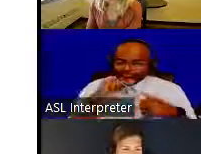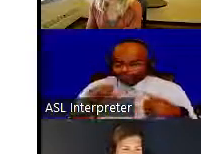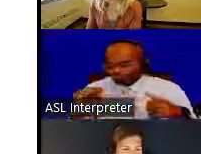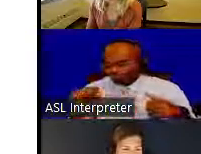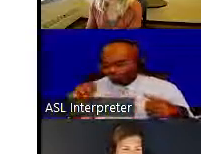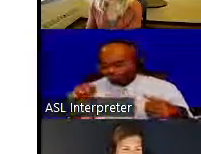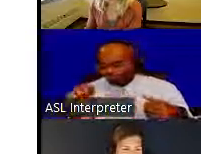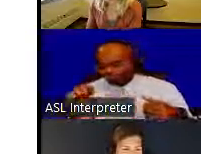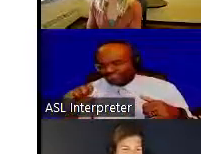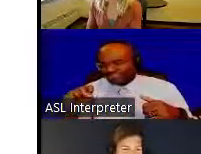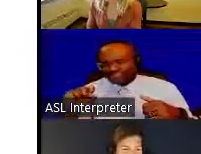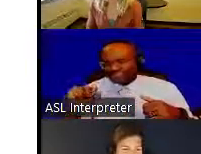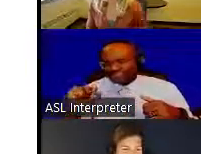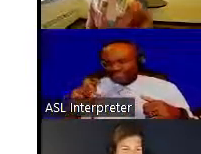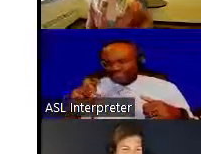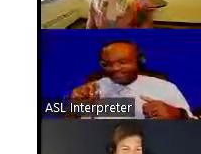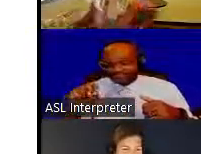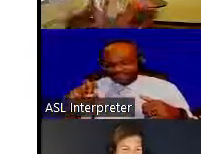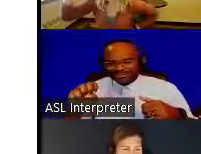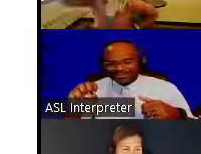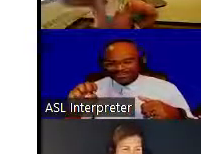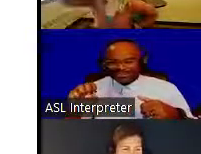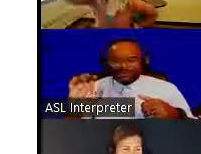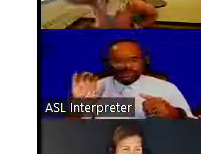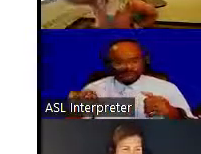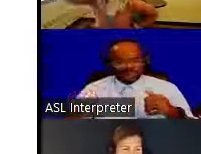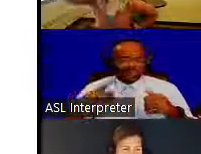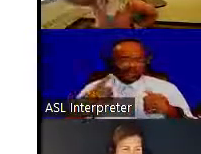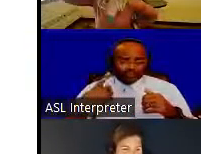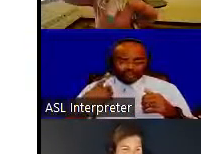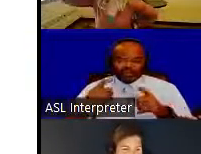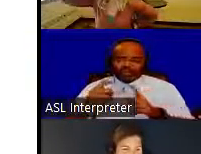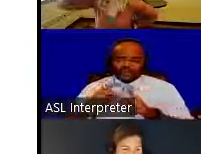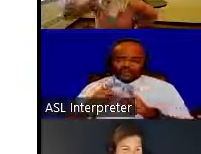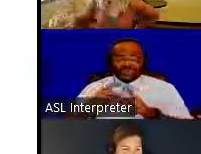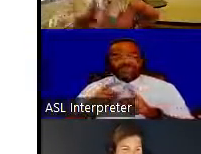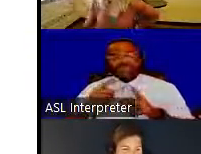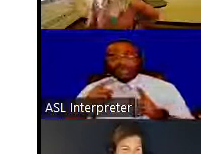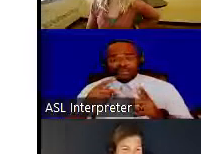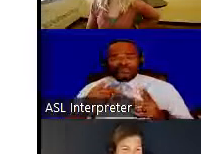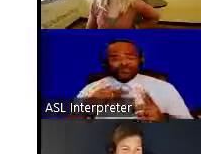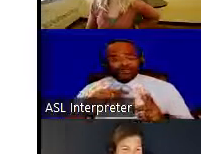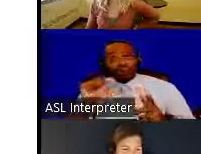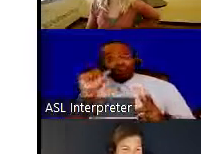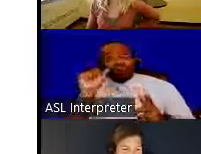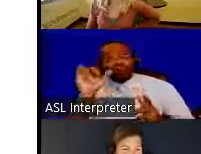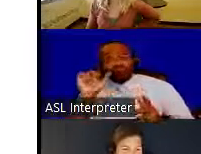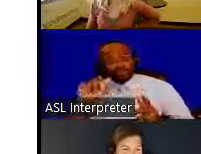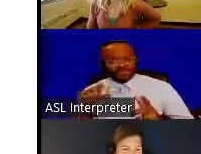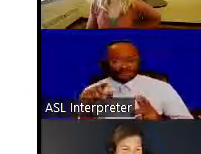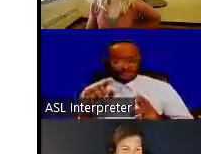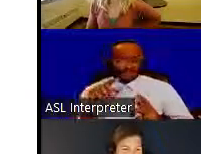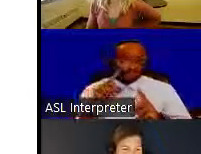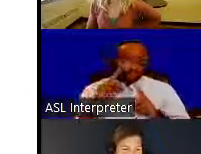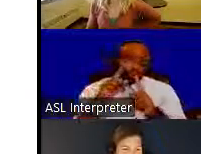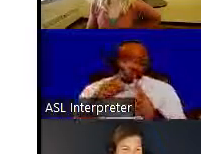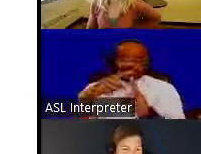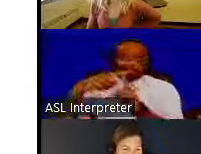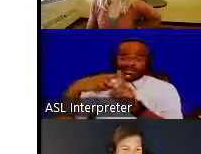those words that is often used with good intention, but it's hard to